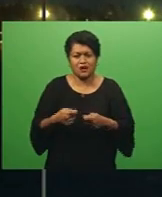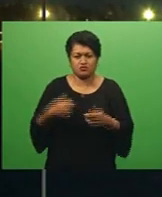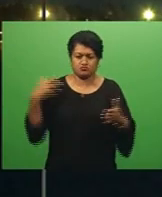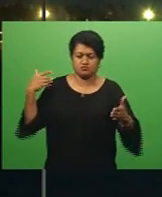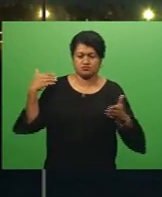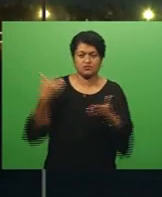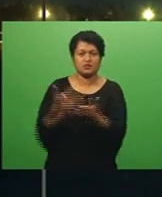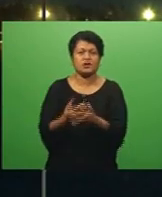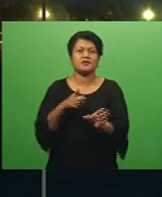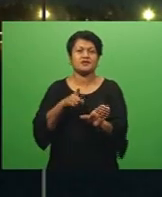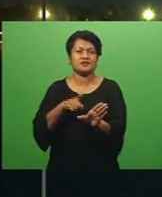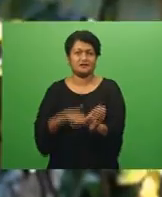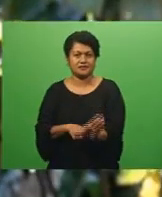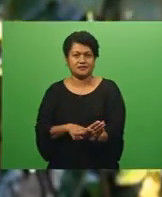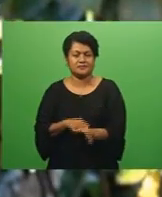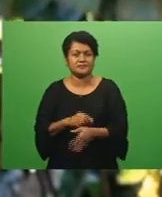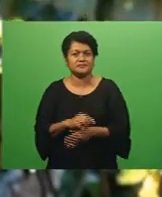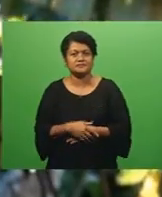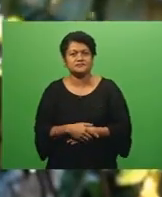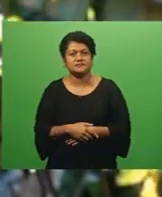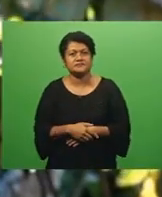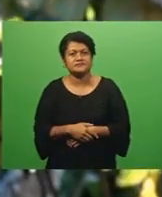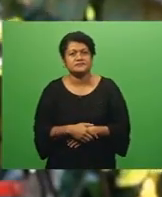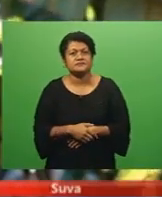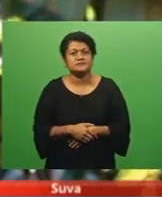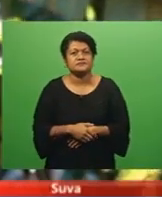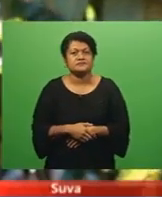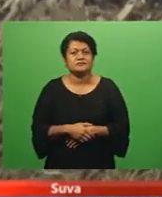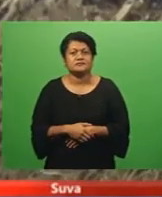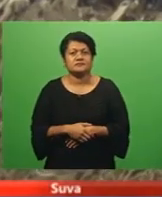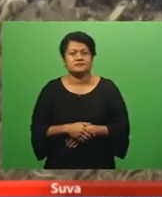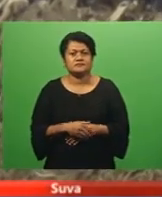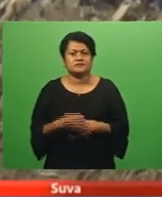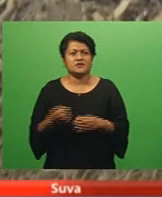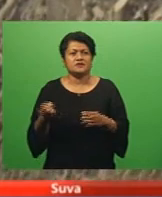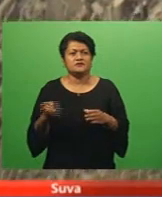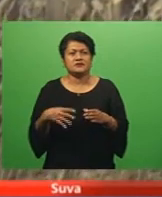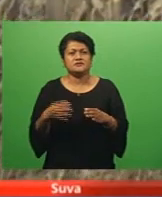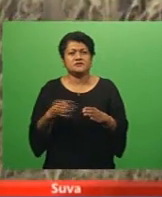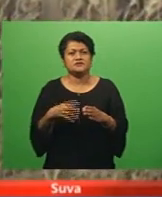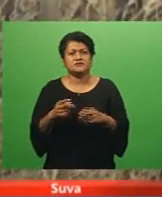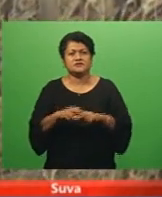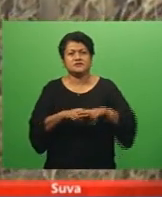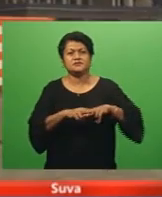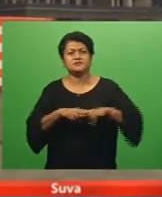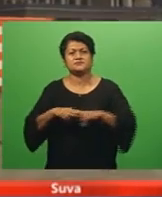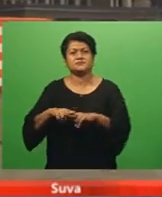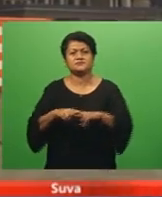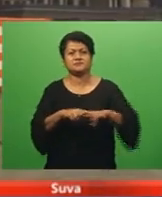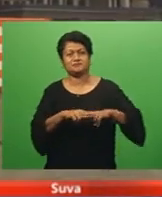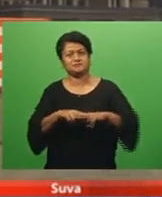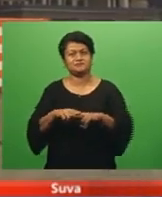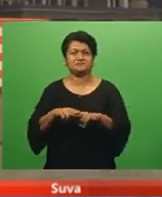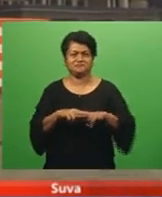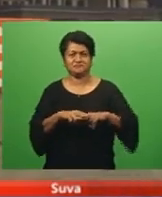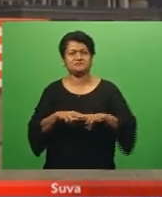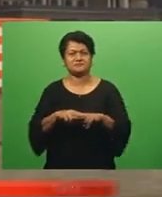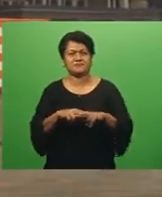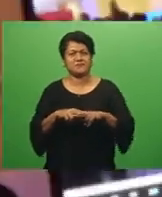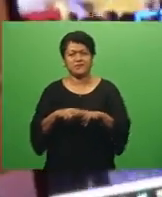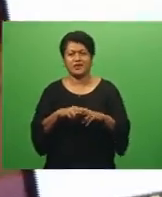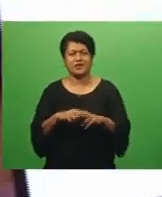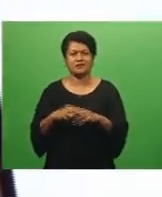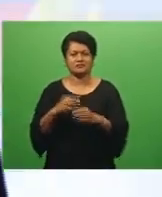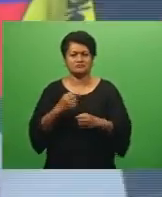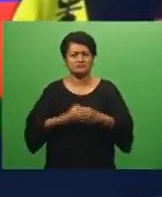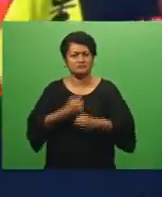Koroi Tandulala reports. Investment Fiji has been conducting webinars focusing on agriculture, manufacturing